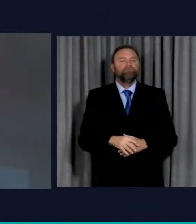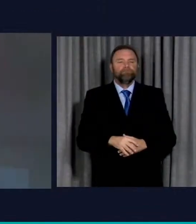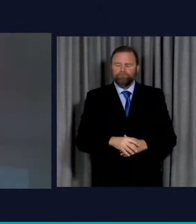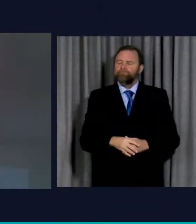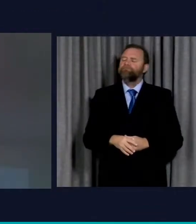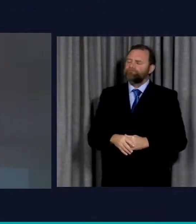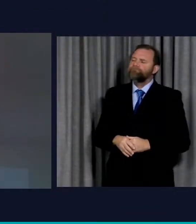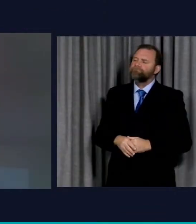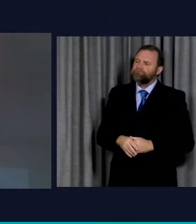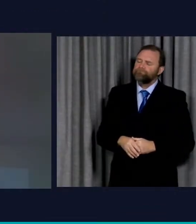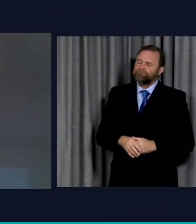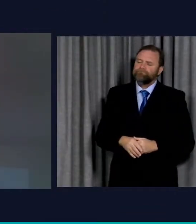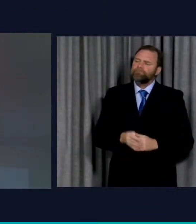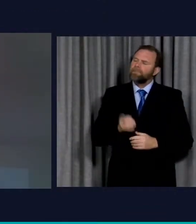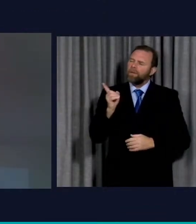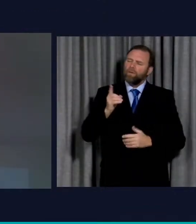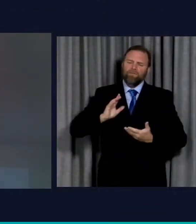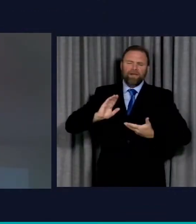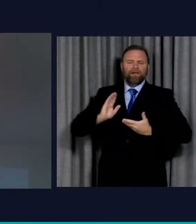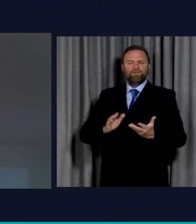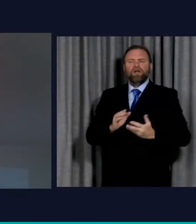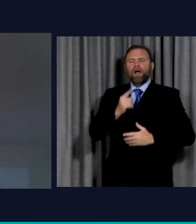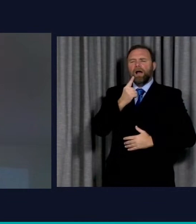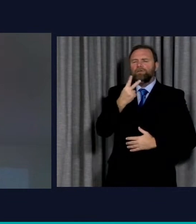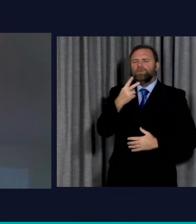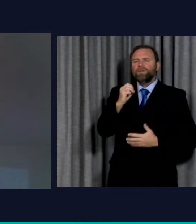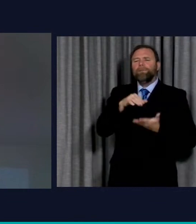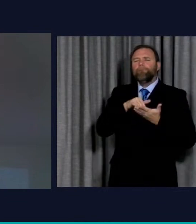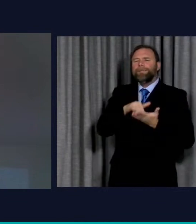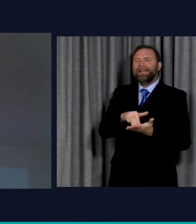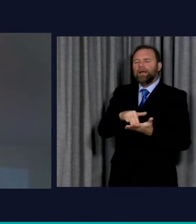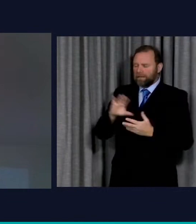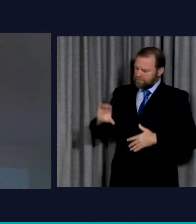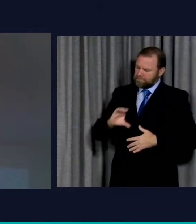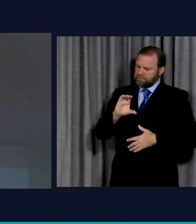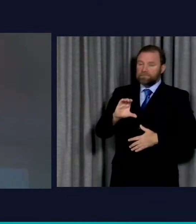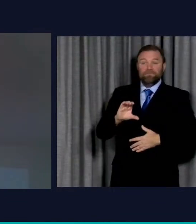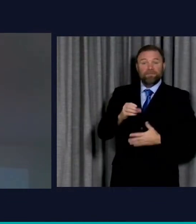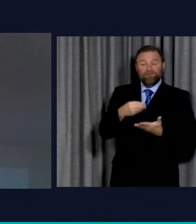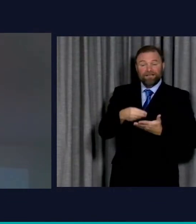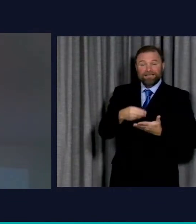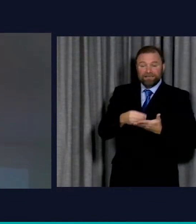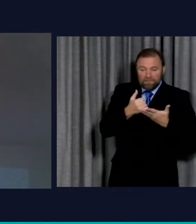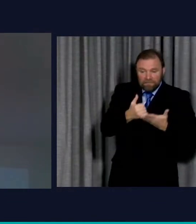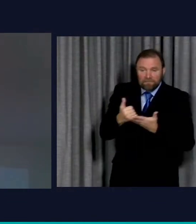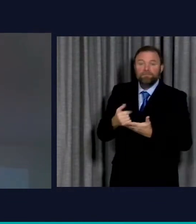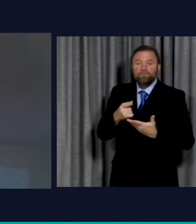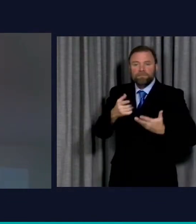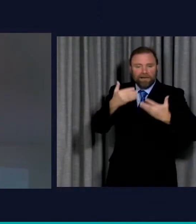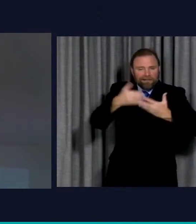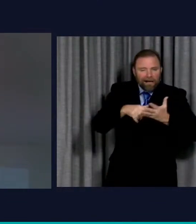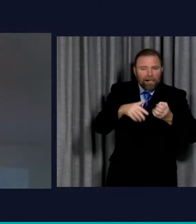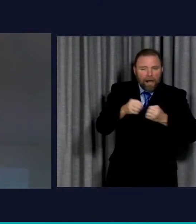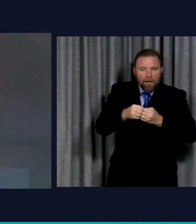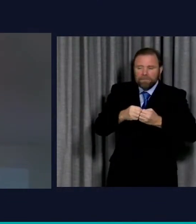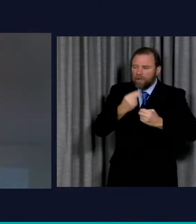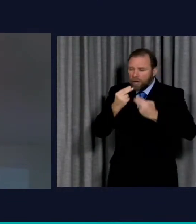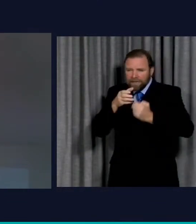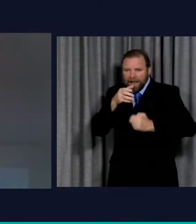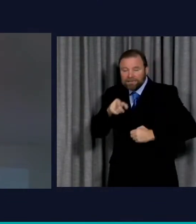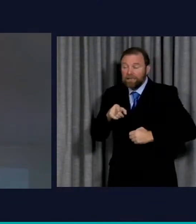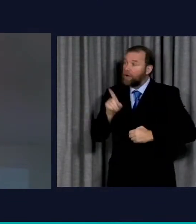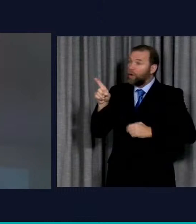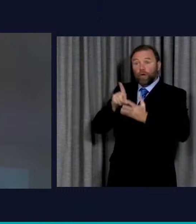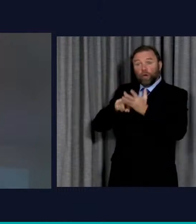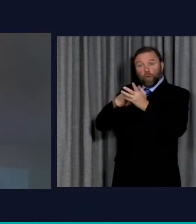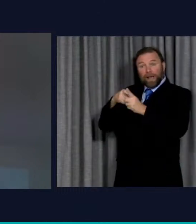you've introduced £120 million worth of funding for hospitality venues, nightclubs and so on. Has the UK